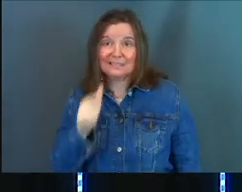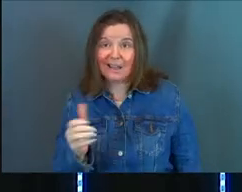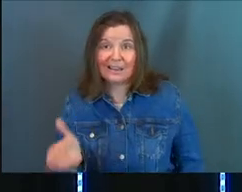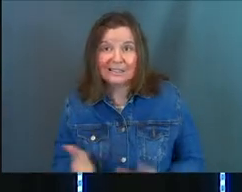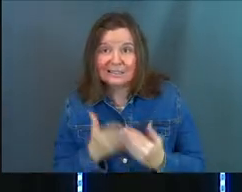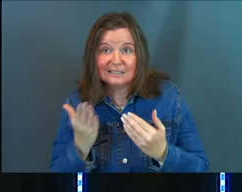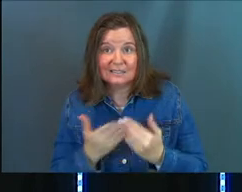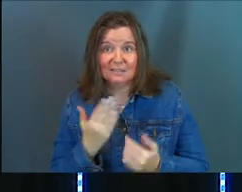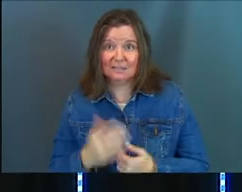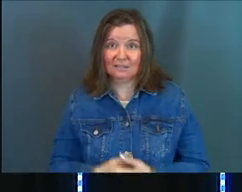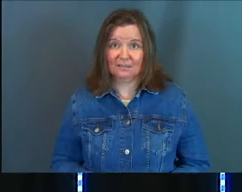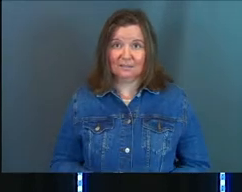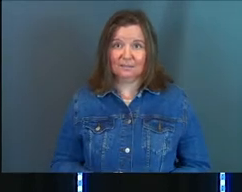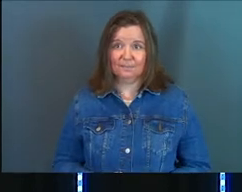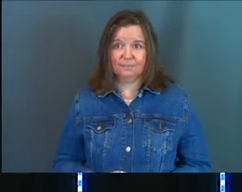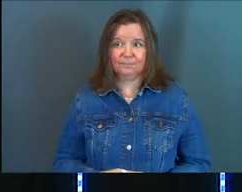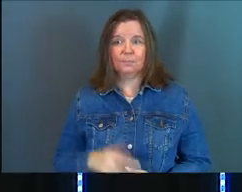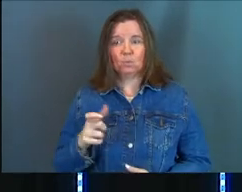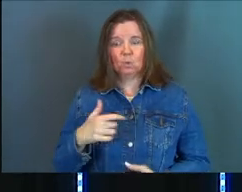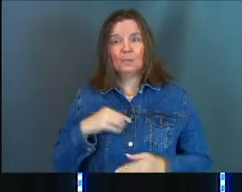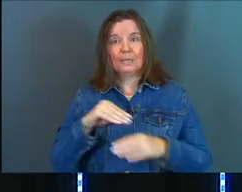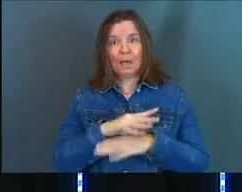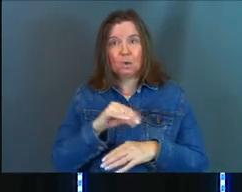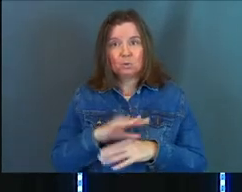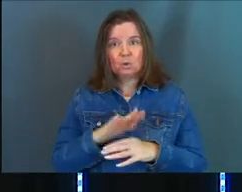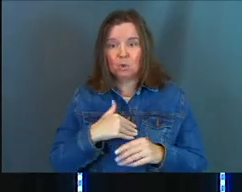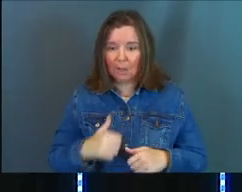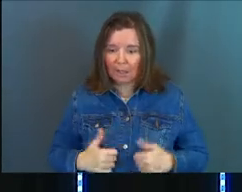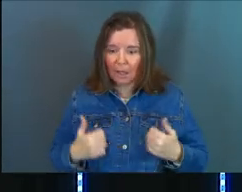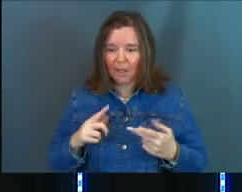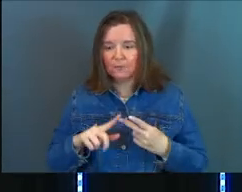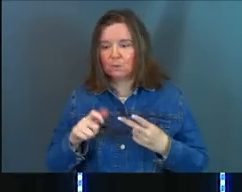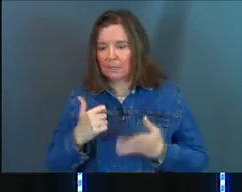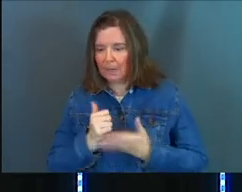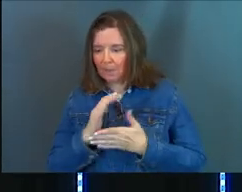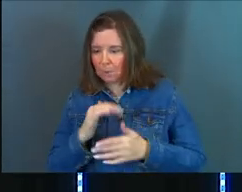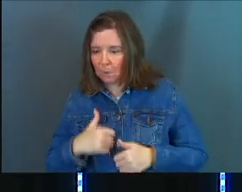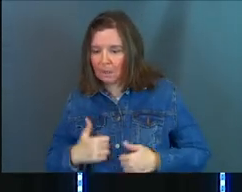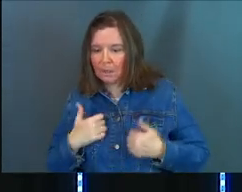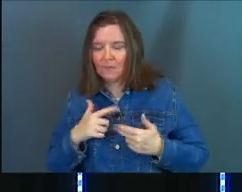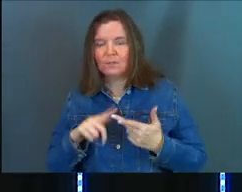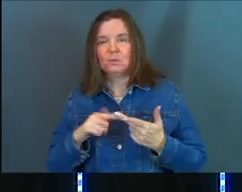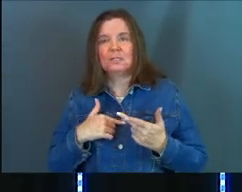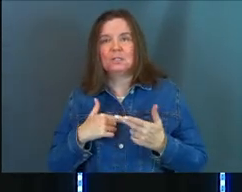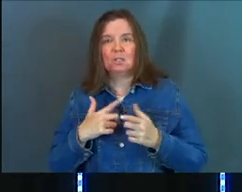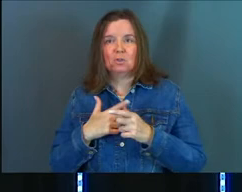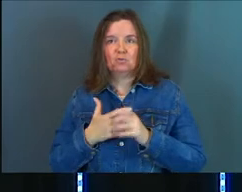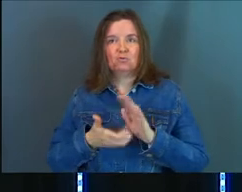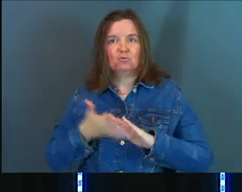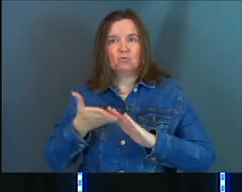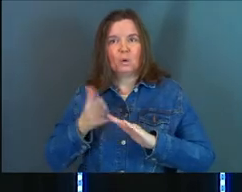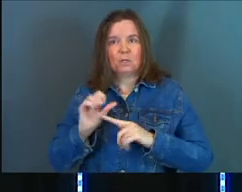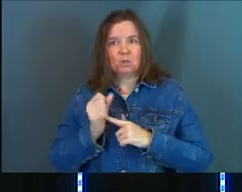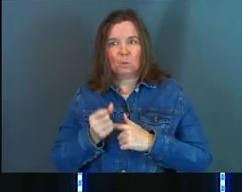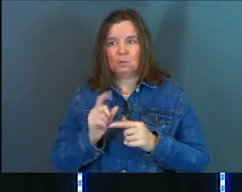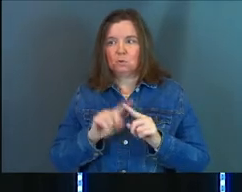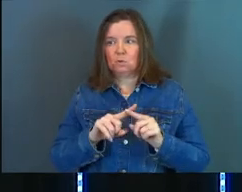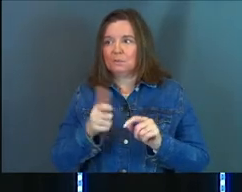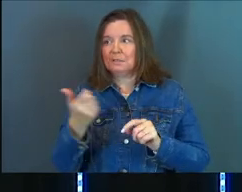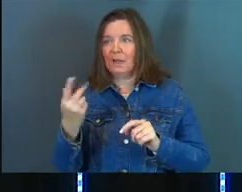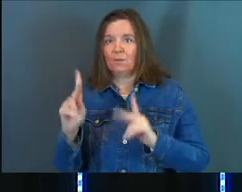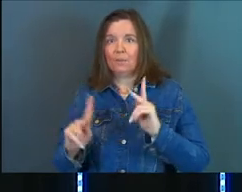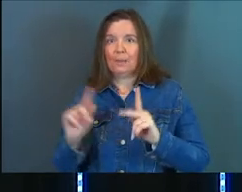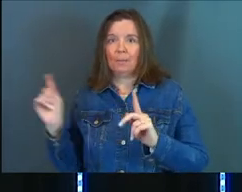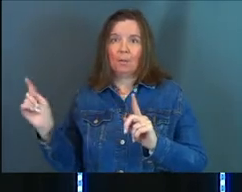not easy. And you need counsel in your life, and you need help in your life, and you need to run your situation past